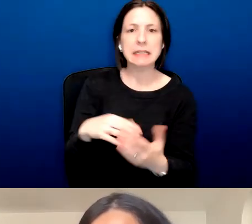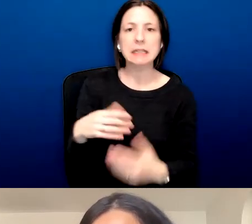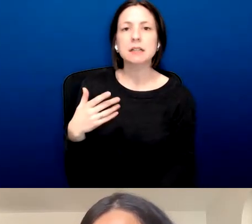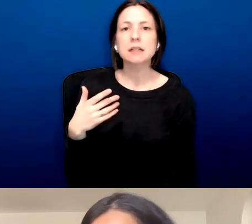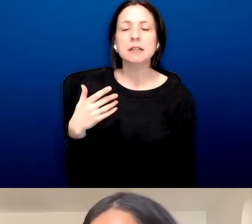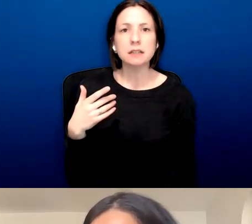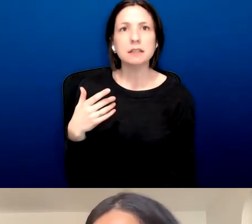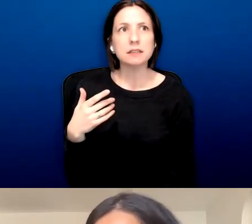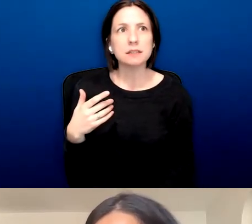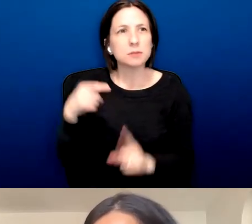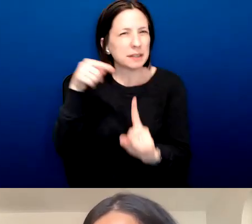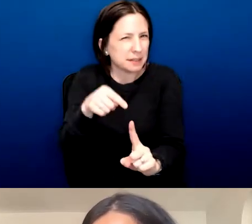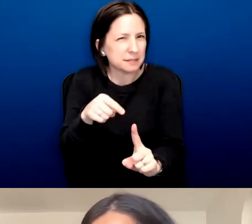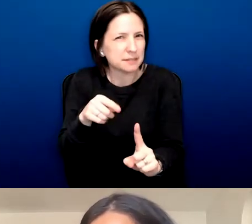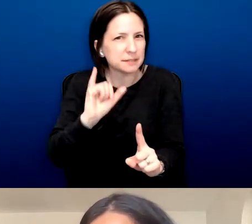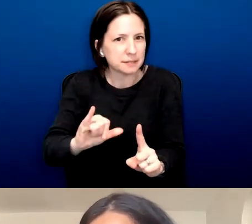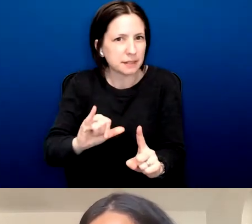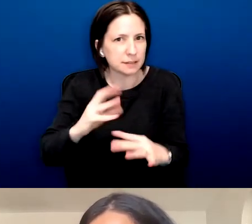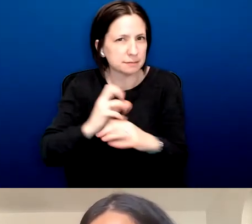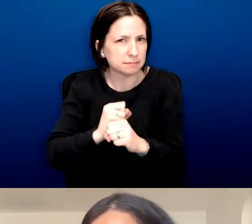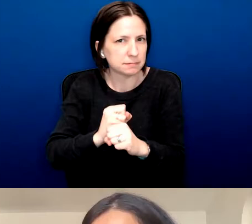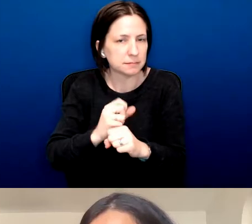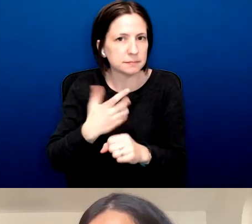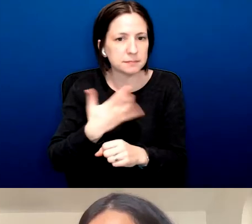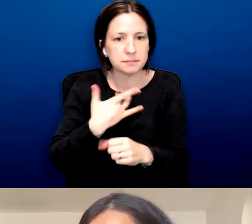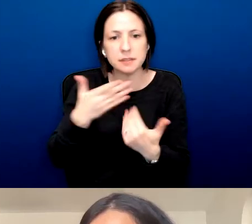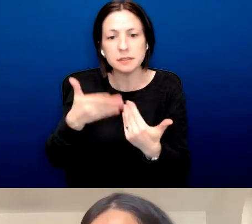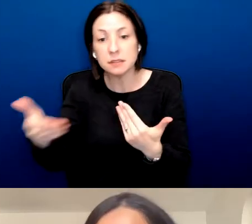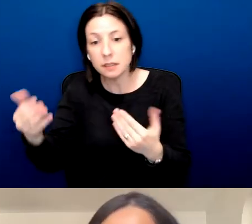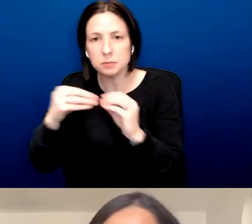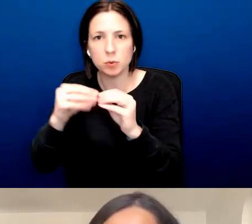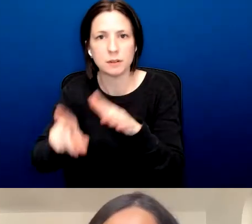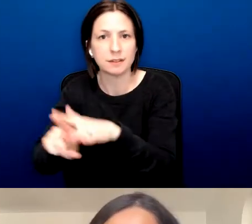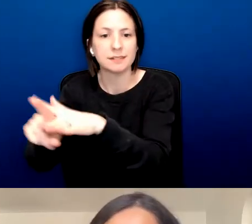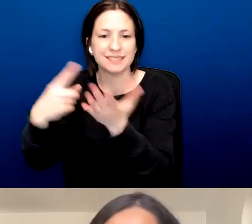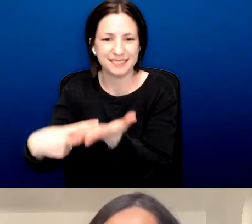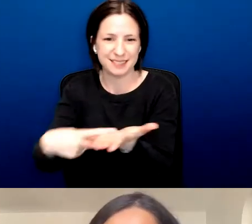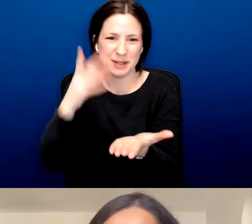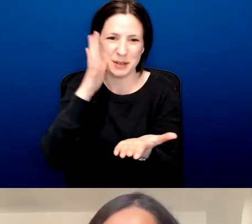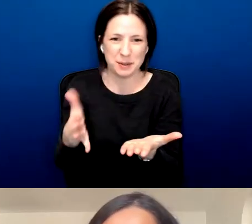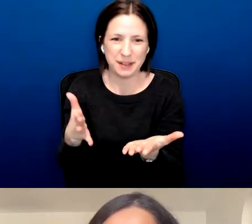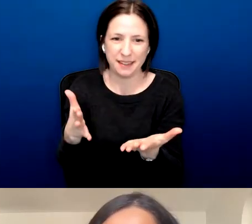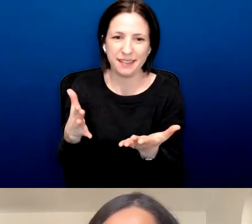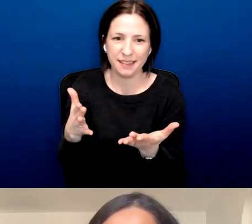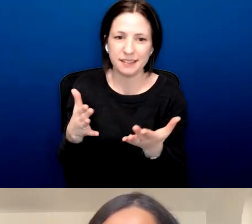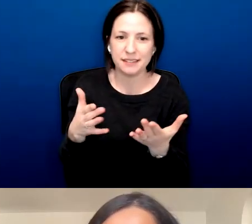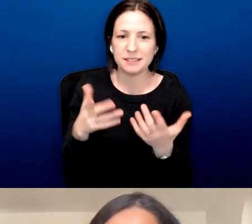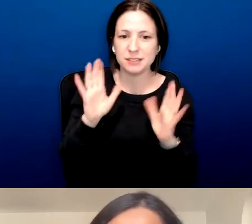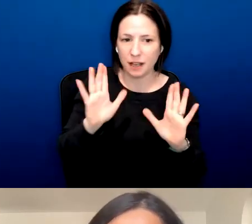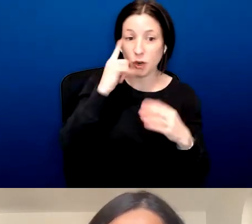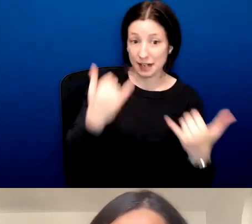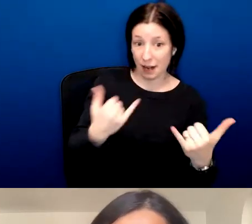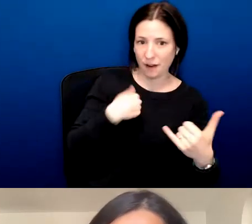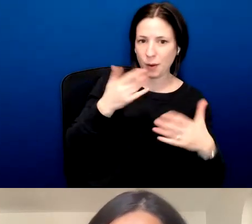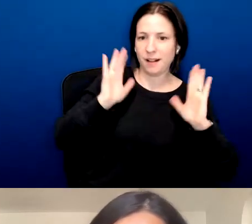So that's basically it. I think we have other discussions that will come up later after our panel discussion. So I'm going to stop there and